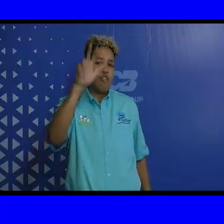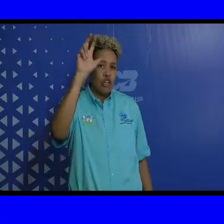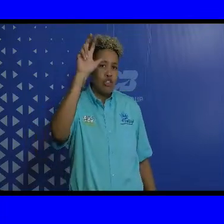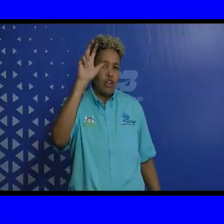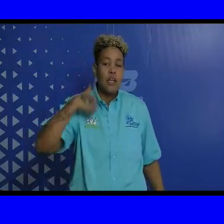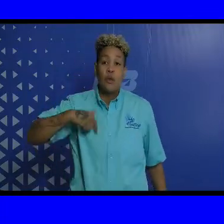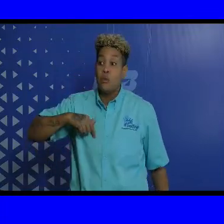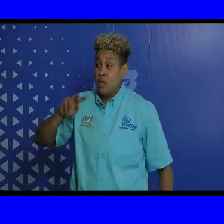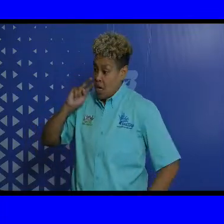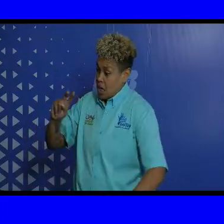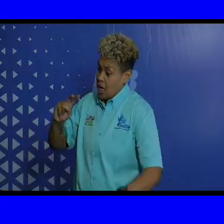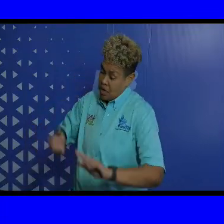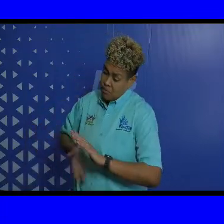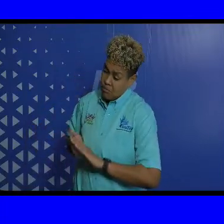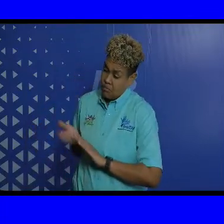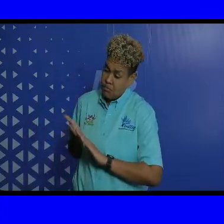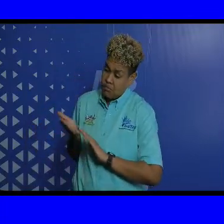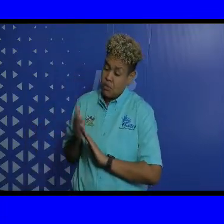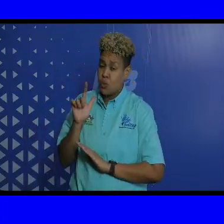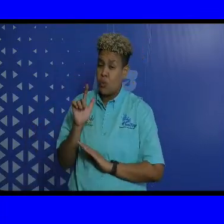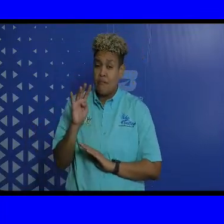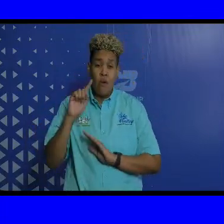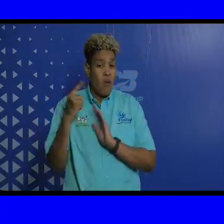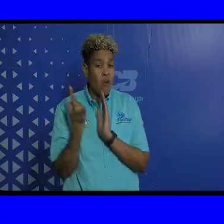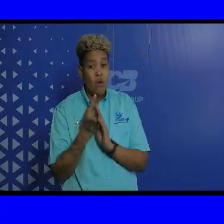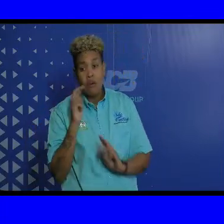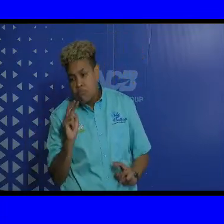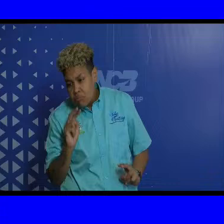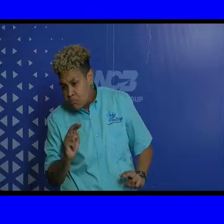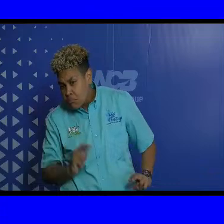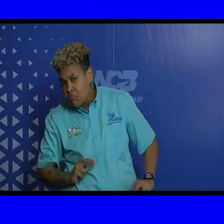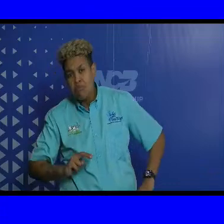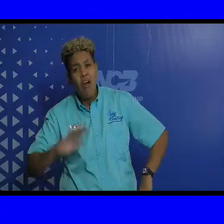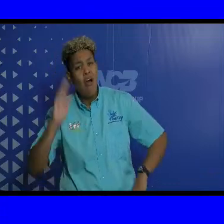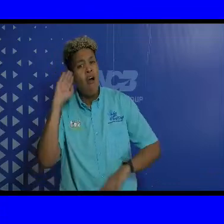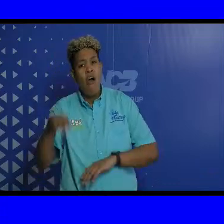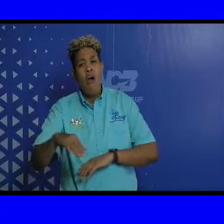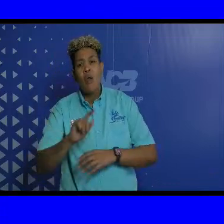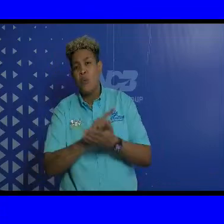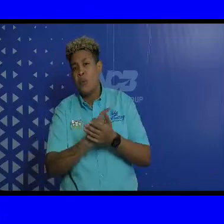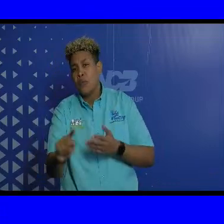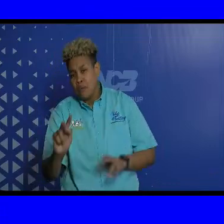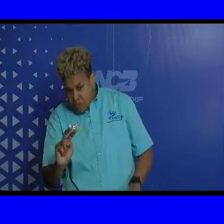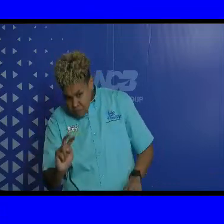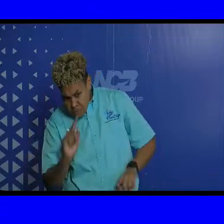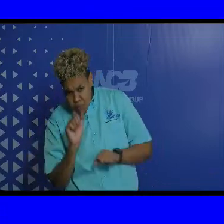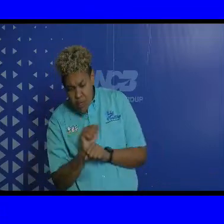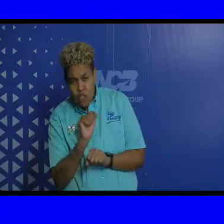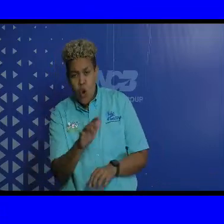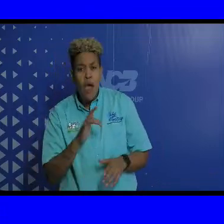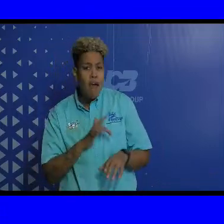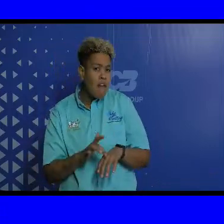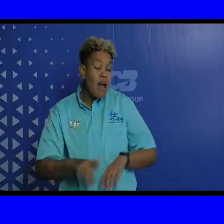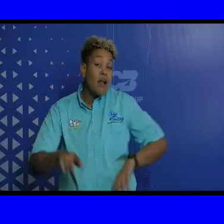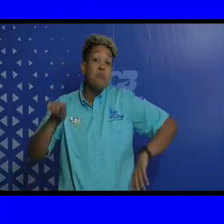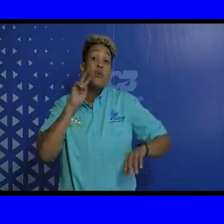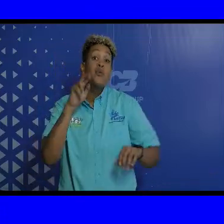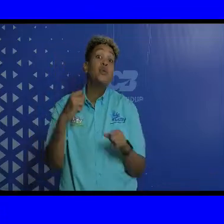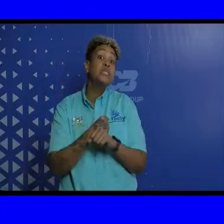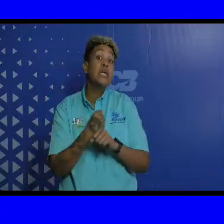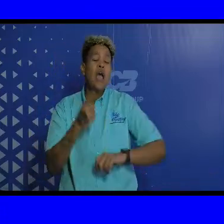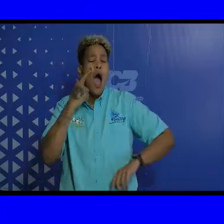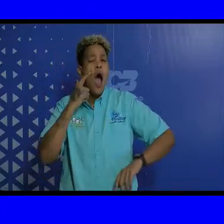that continuously 24/7 to make sure they are available. We see through those statistics that there has been a